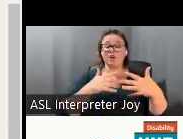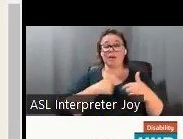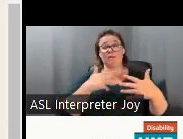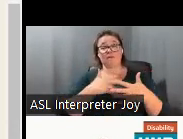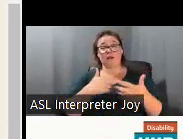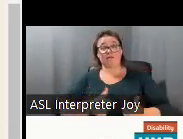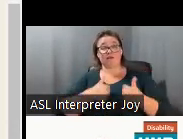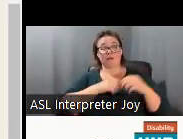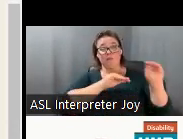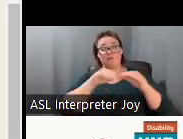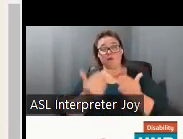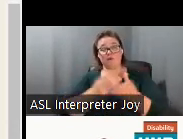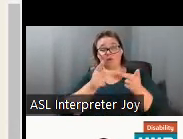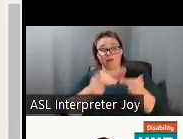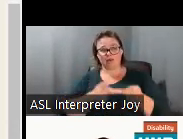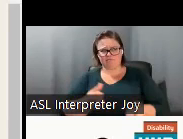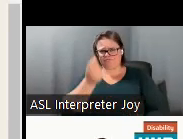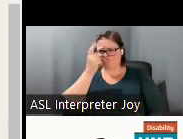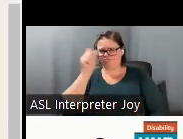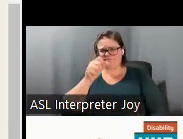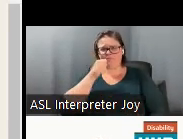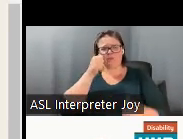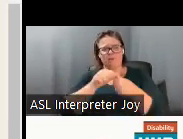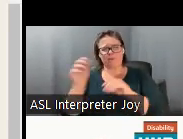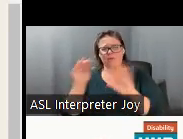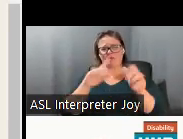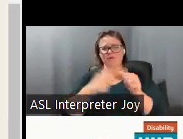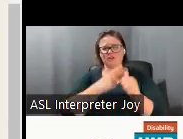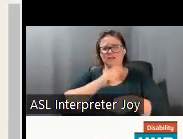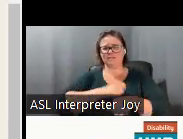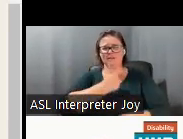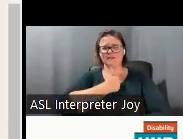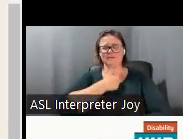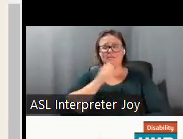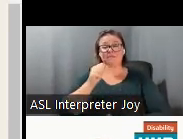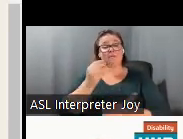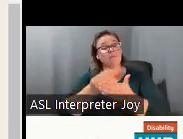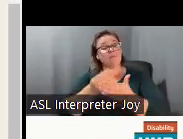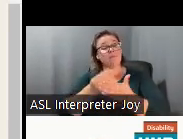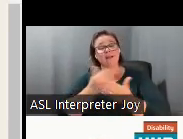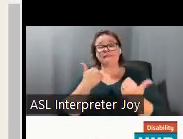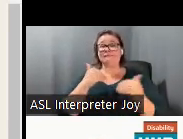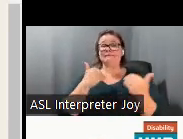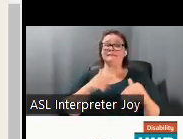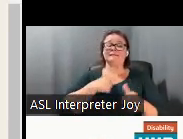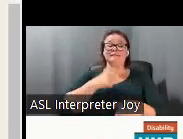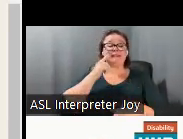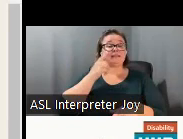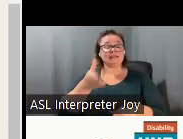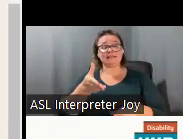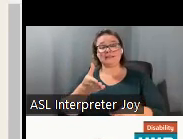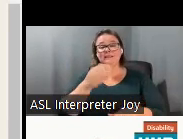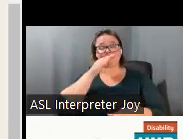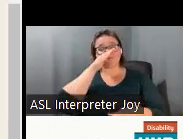place. Understandably, I remember moving out for the first time. Money. Oh my gosh, I think this is a